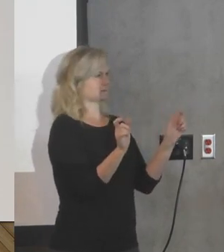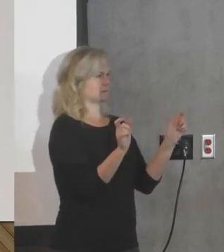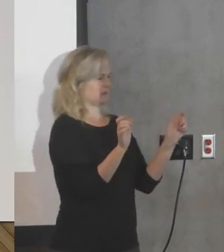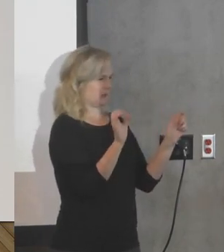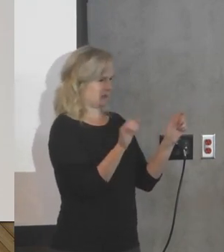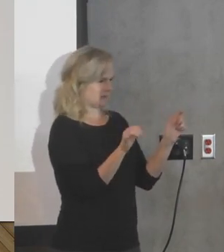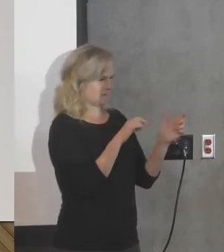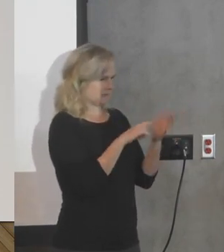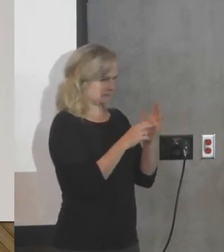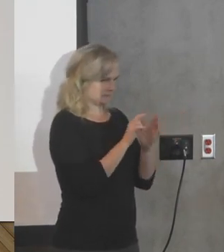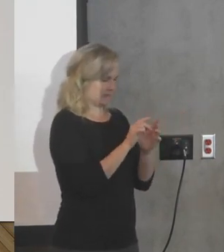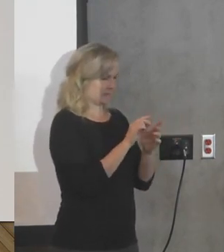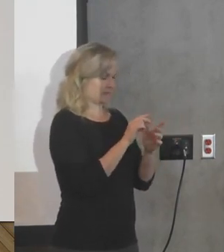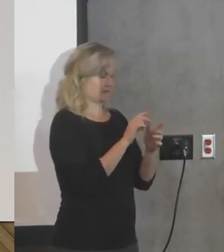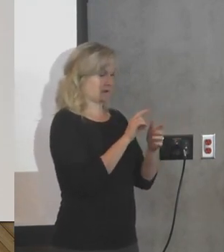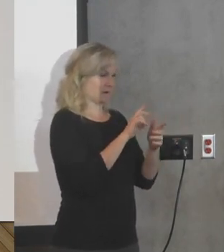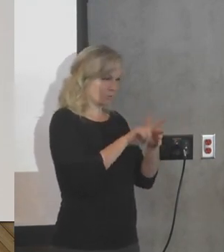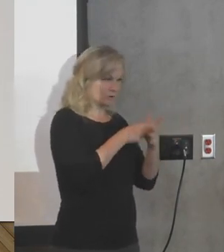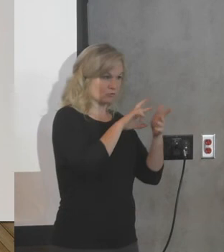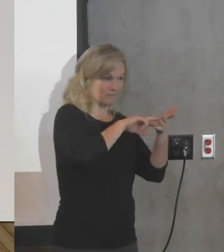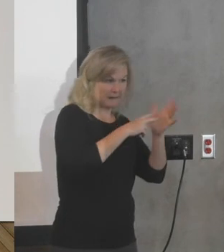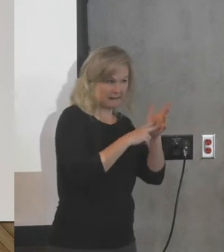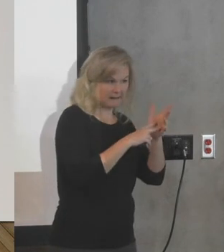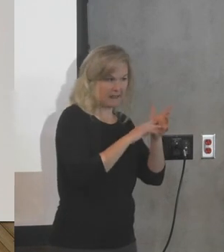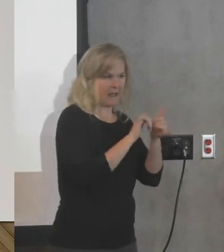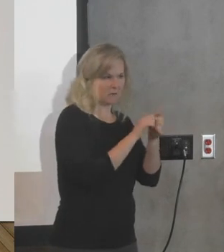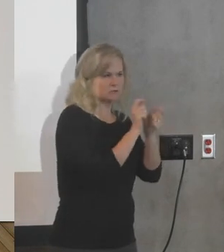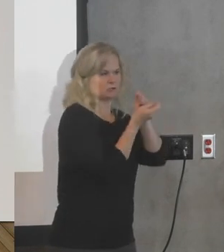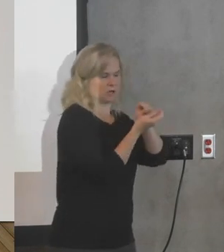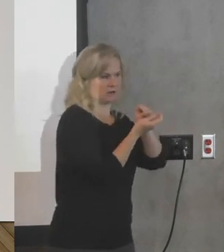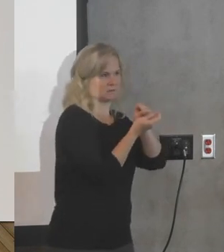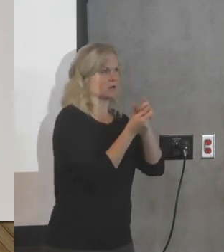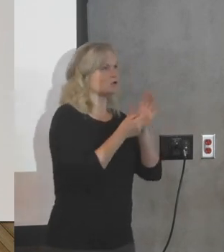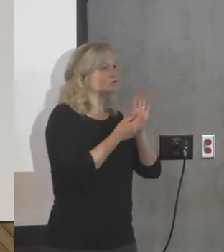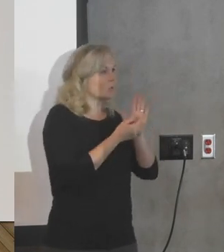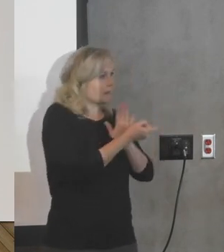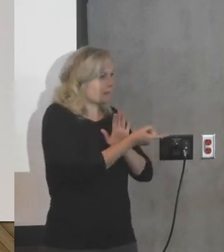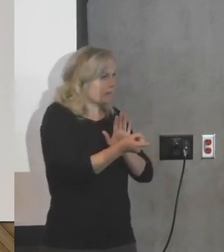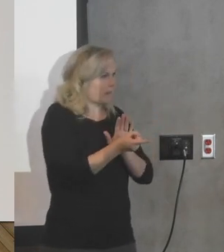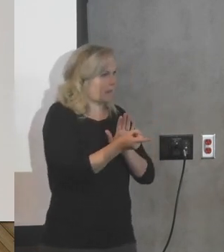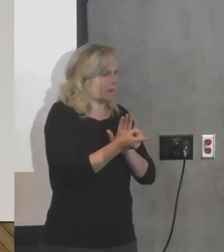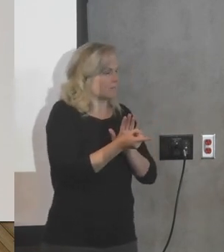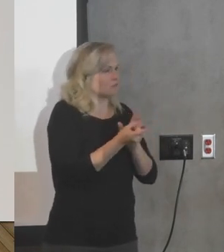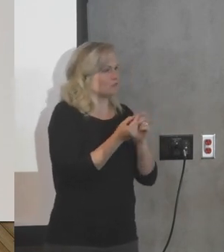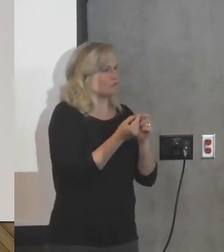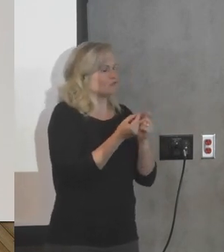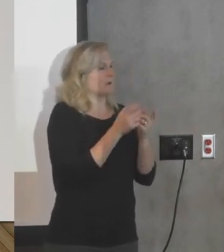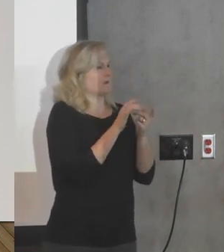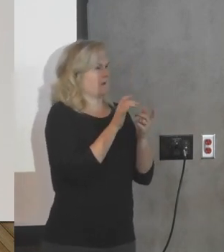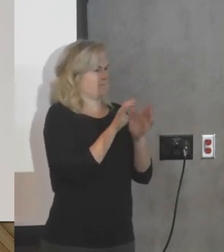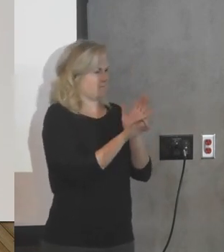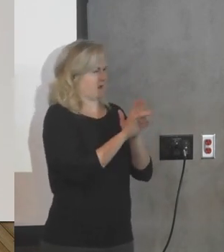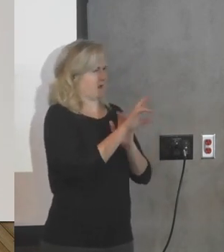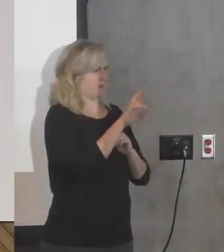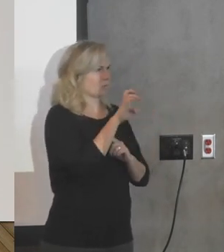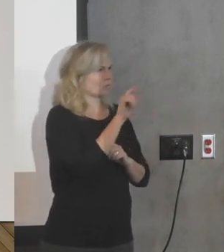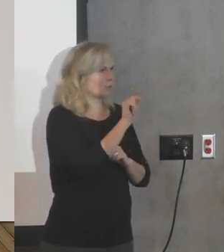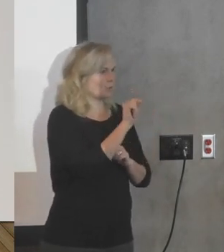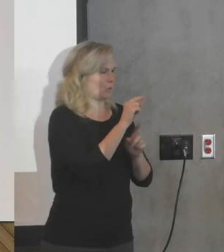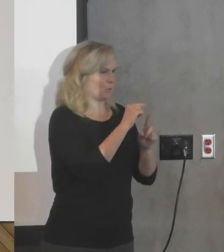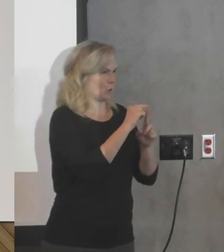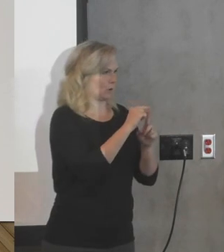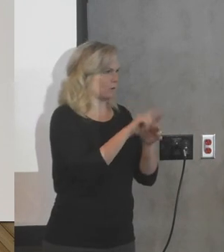word help? And so just showing kids to look for the root word and knowing what